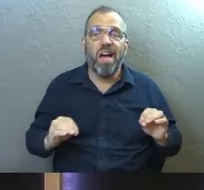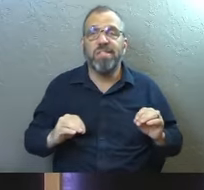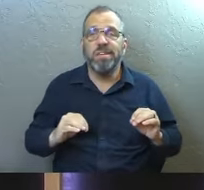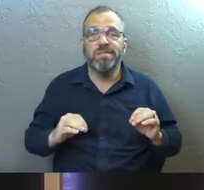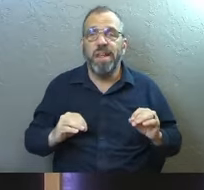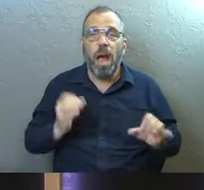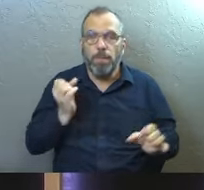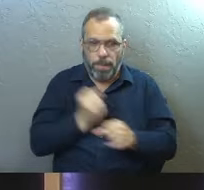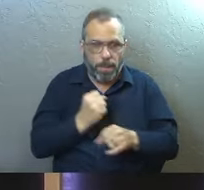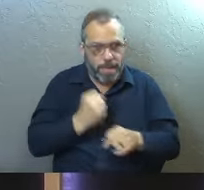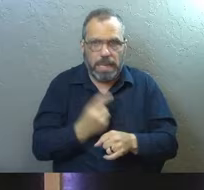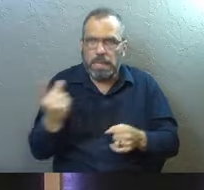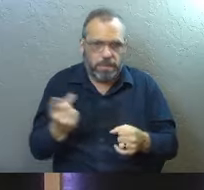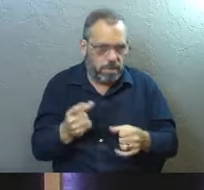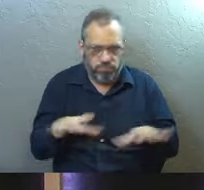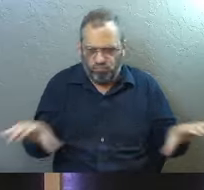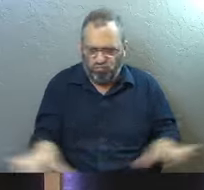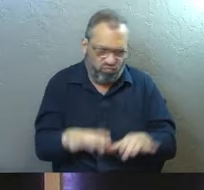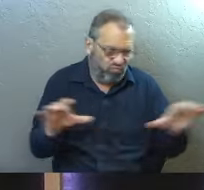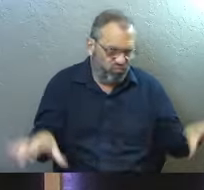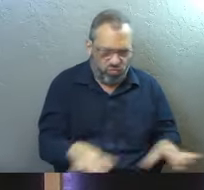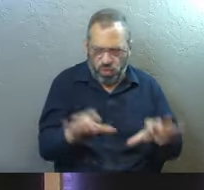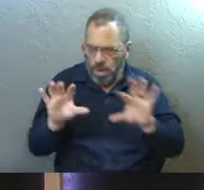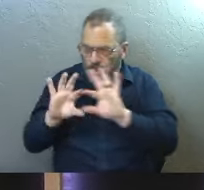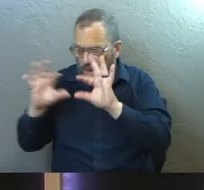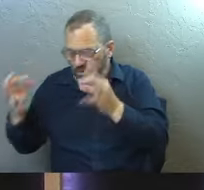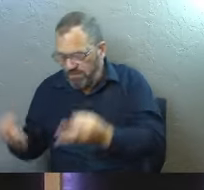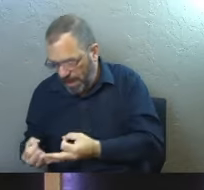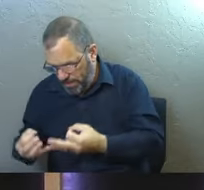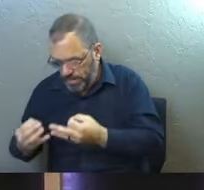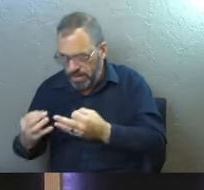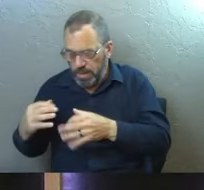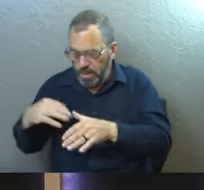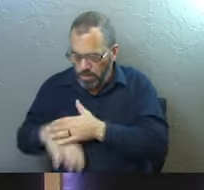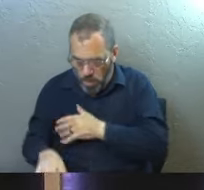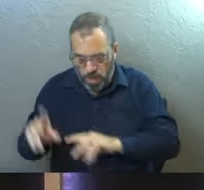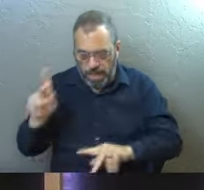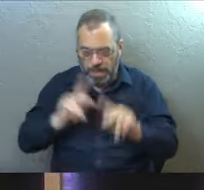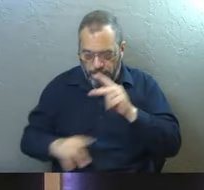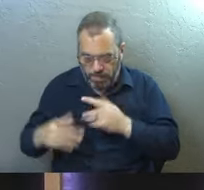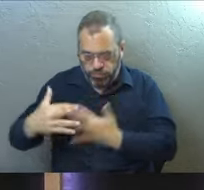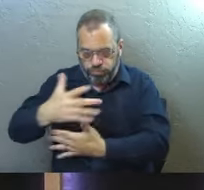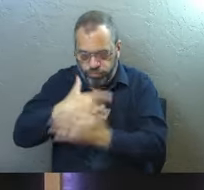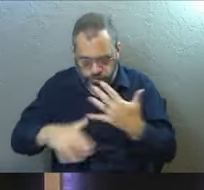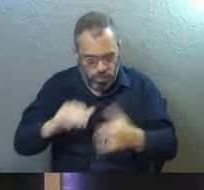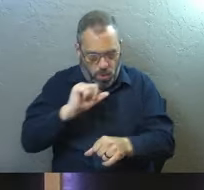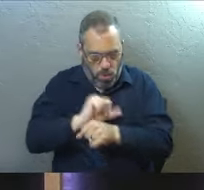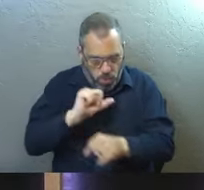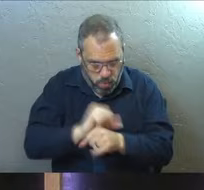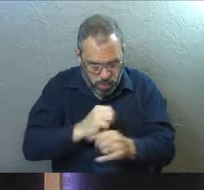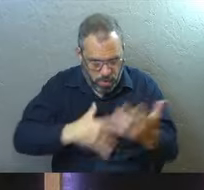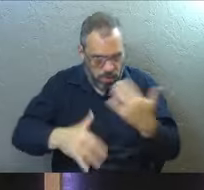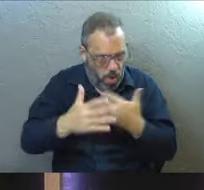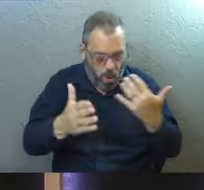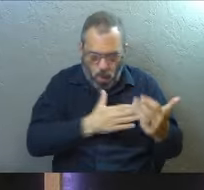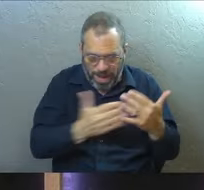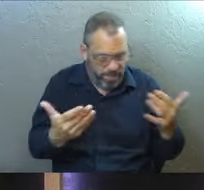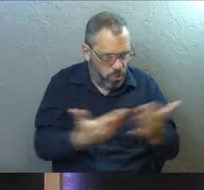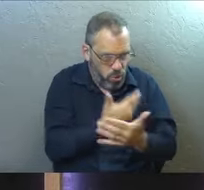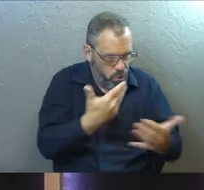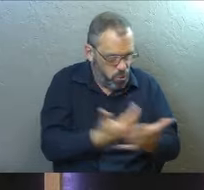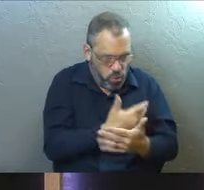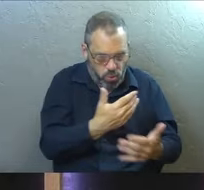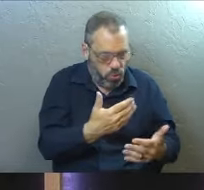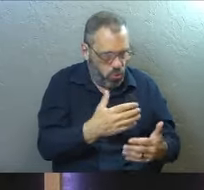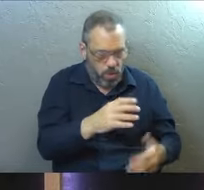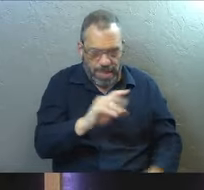I'm gonna be formed into something because of the family I was born into, the people that are around me, the work that I'm in, whatever news station I